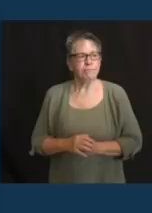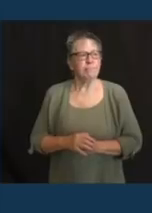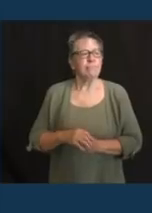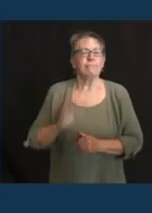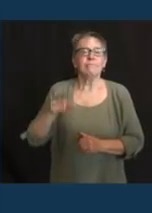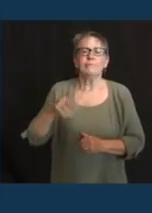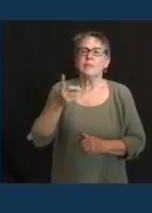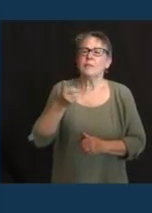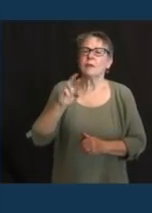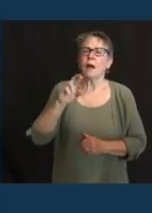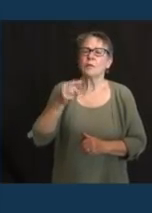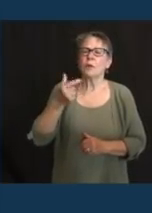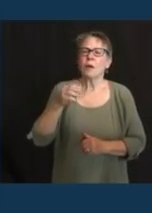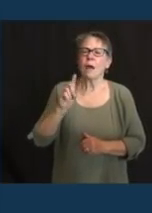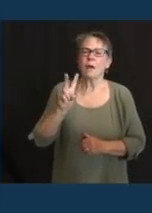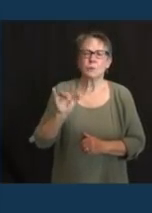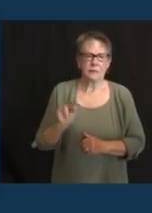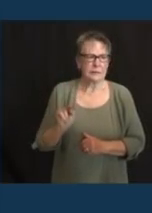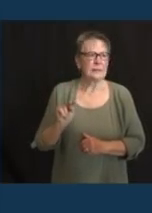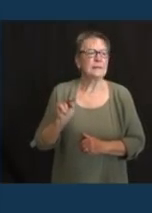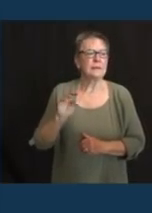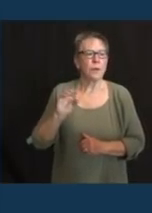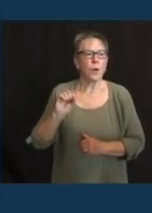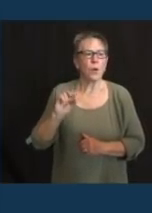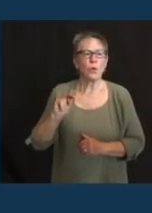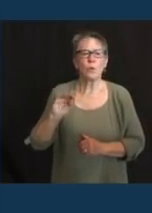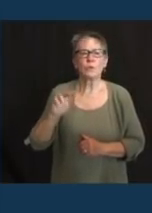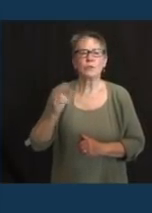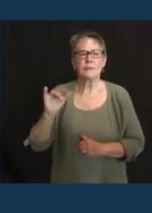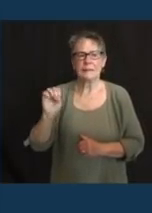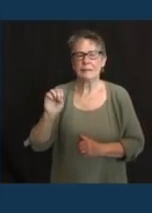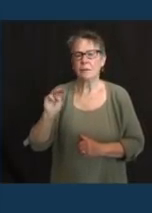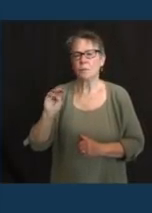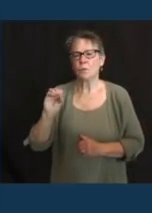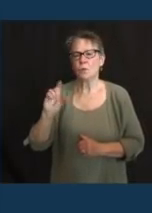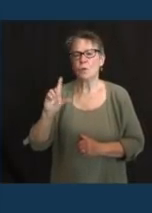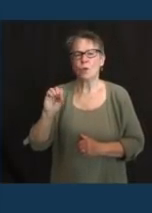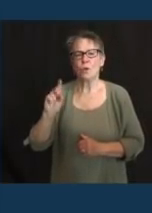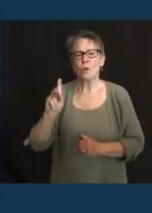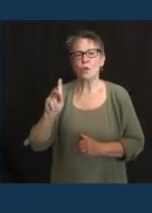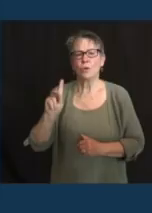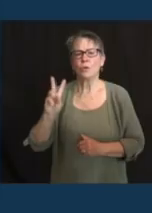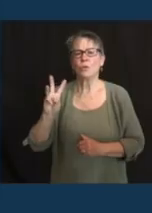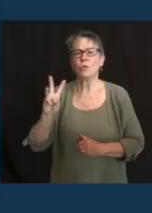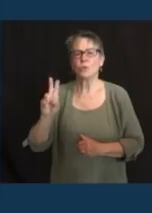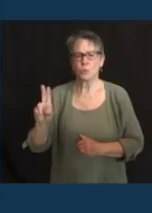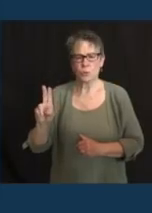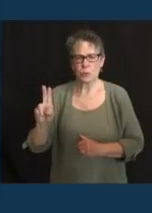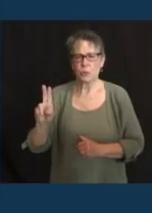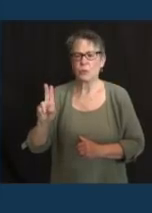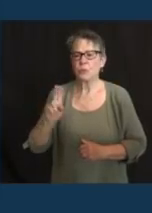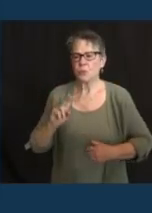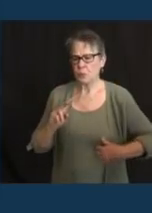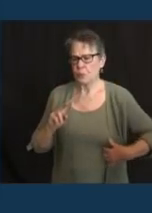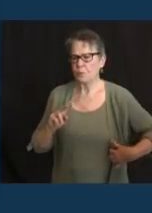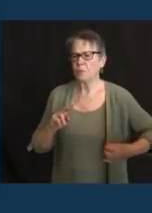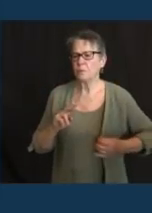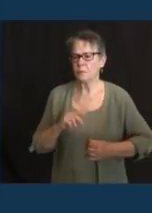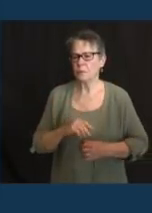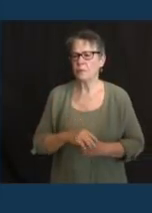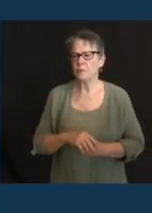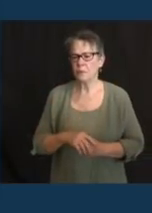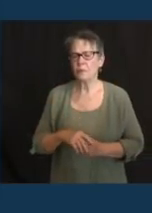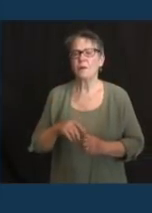Dr. Godwin Onachi Malakwu of Maplewood. He was one of our frontline healthcare